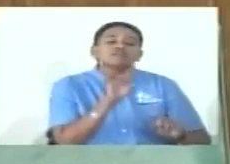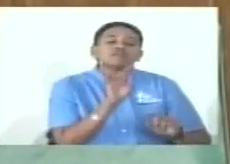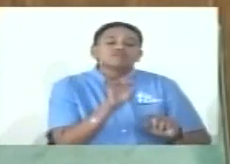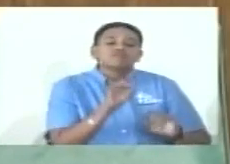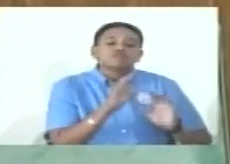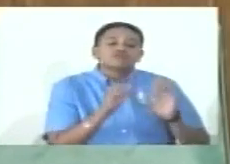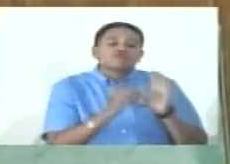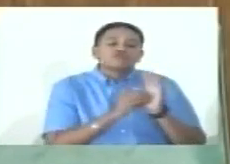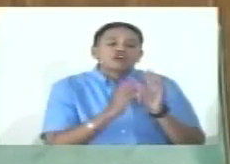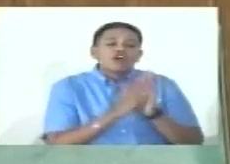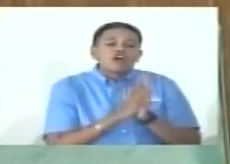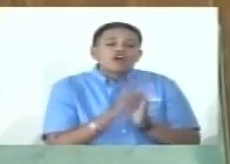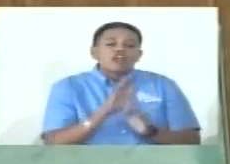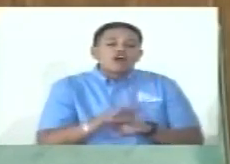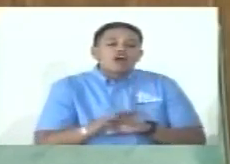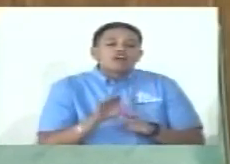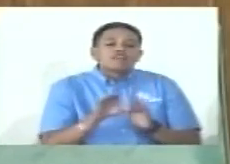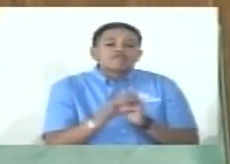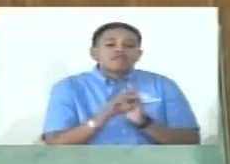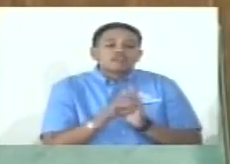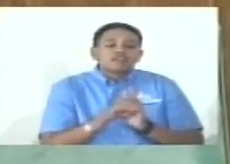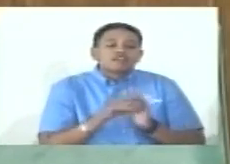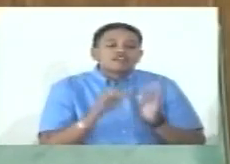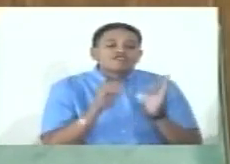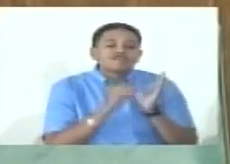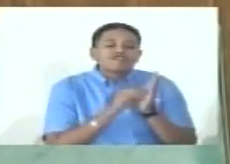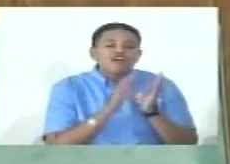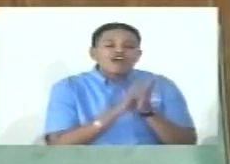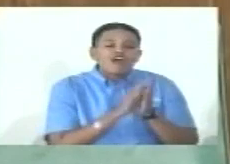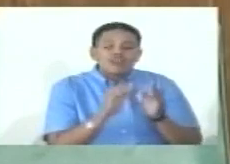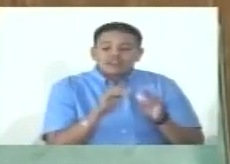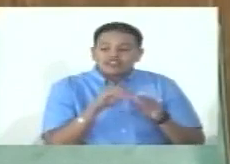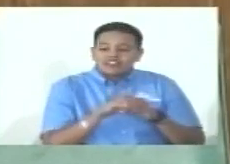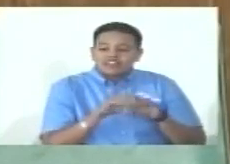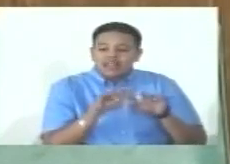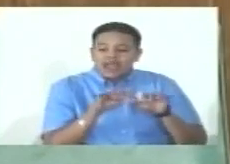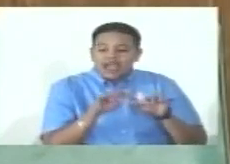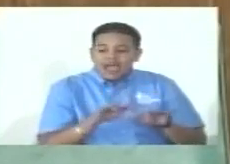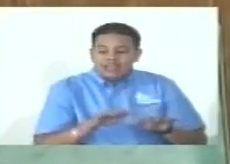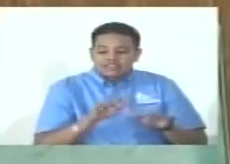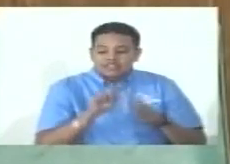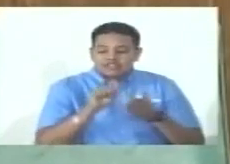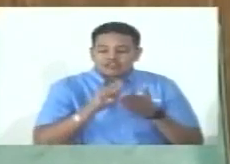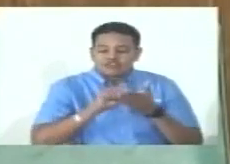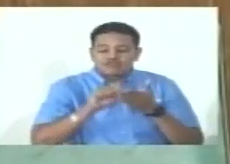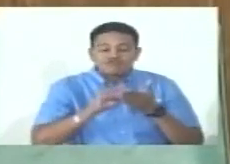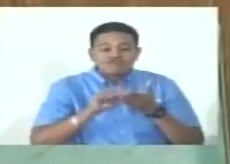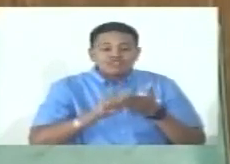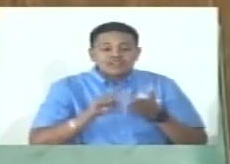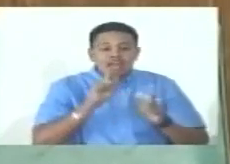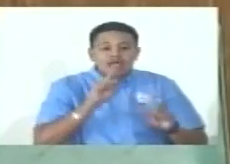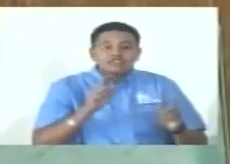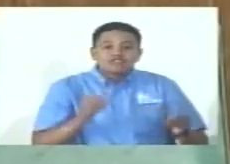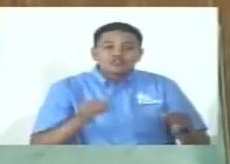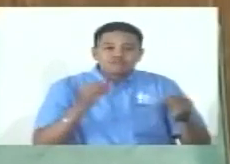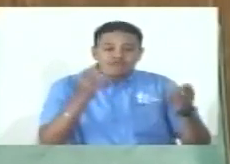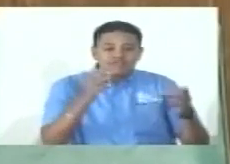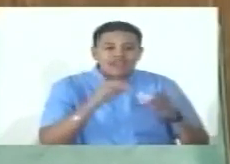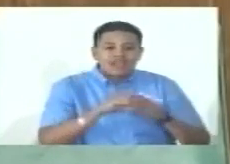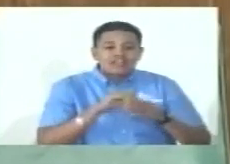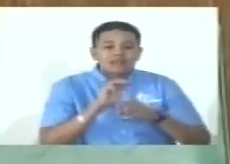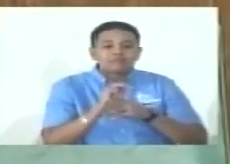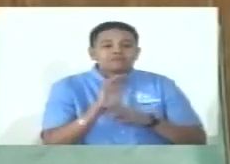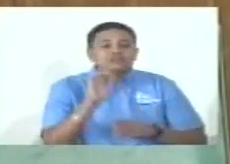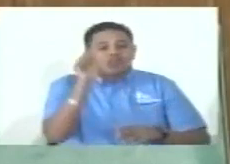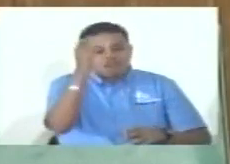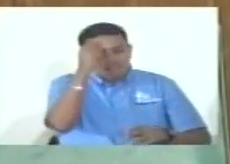recorded on video, recorded and answered, written answers provided, and then ministers of government